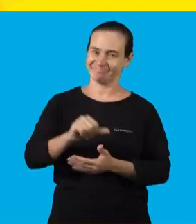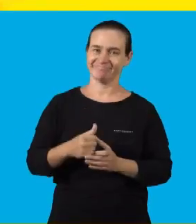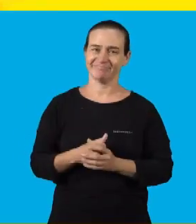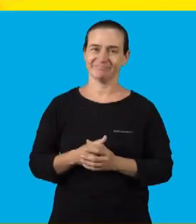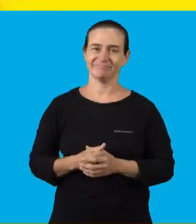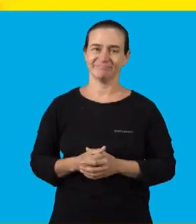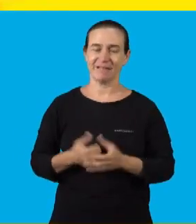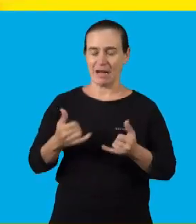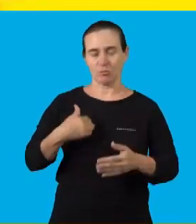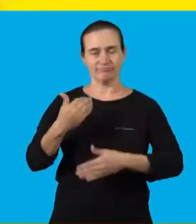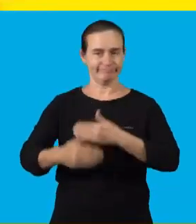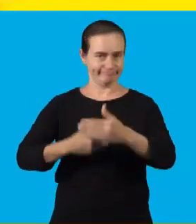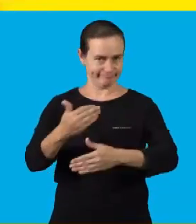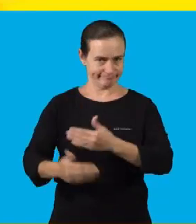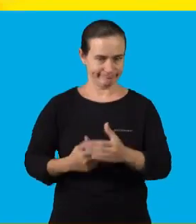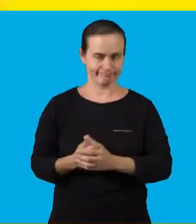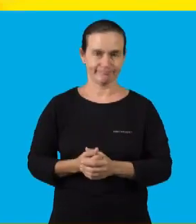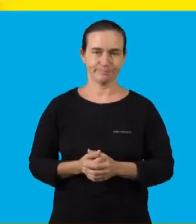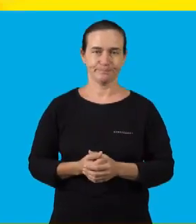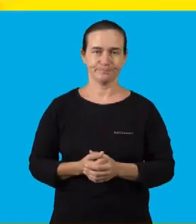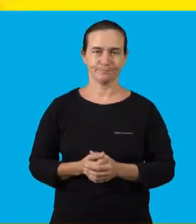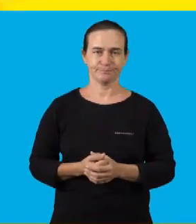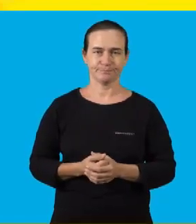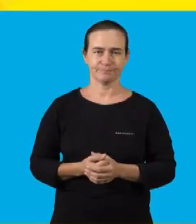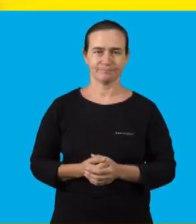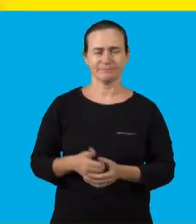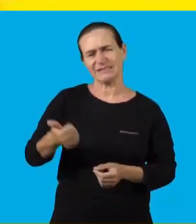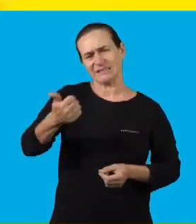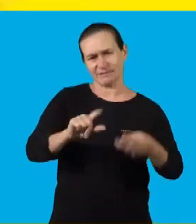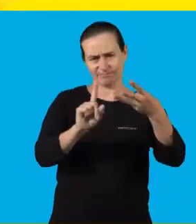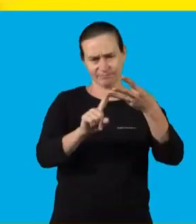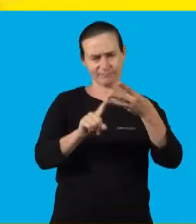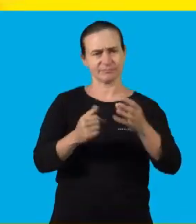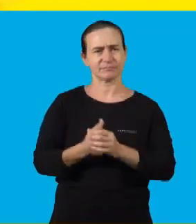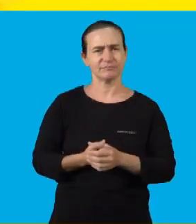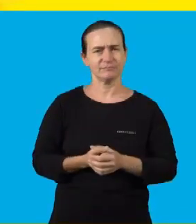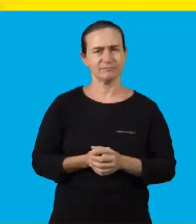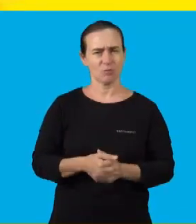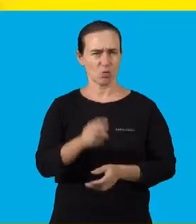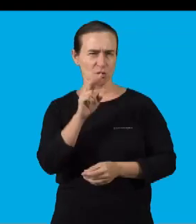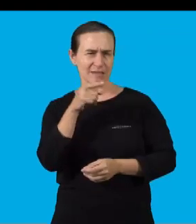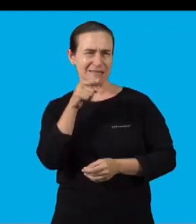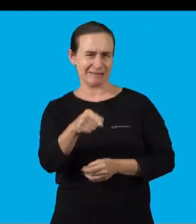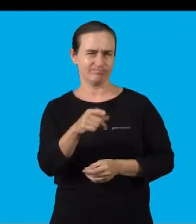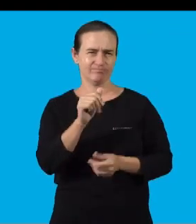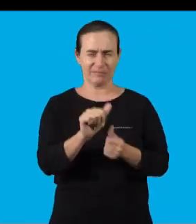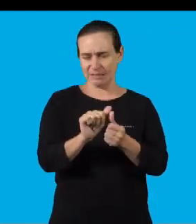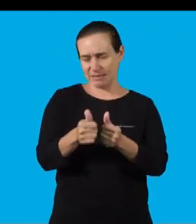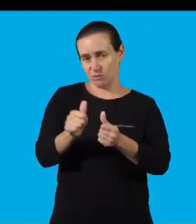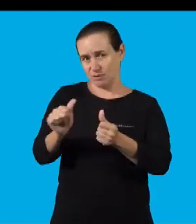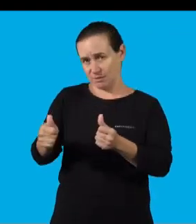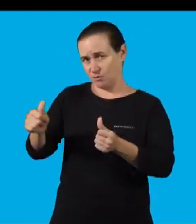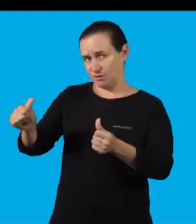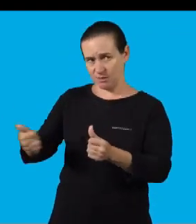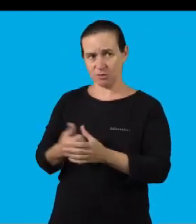Welcome back from the ad break, and let's continue with our lesson. So the third question there says, consider the following sequence.